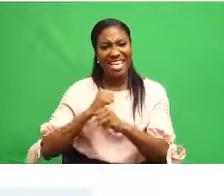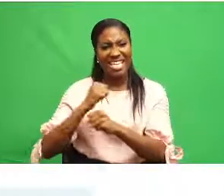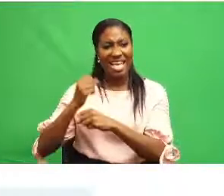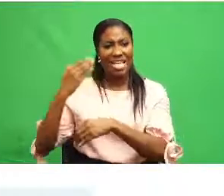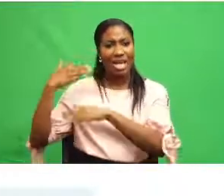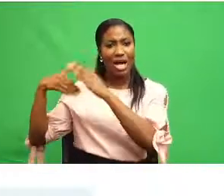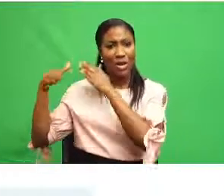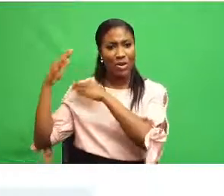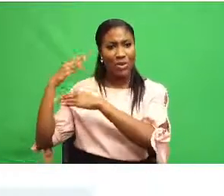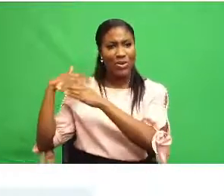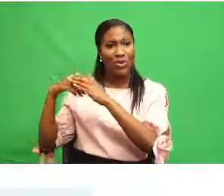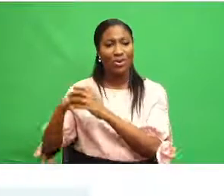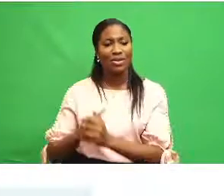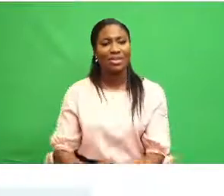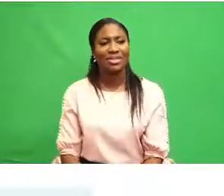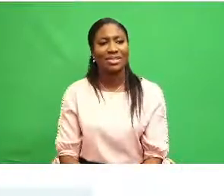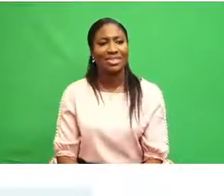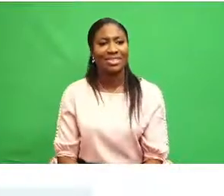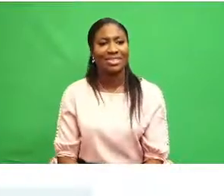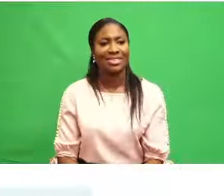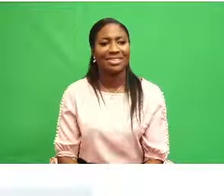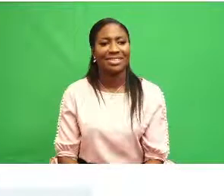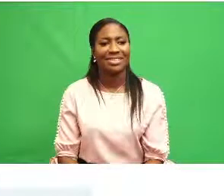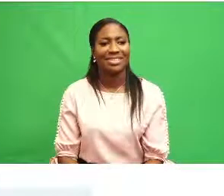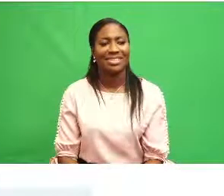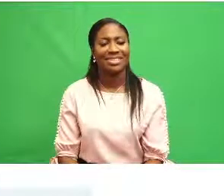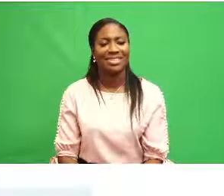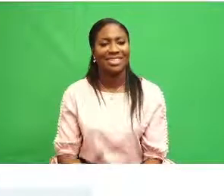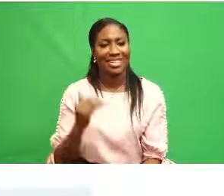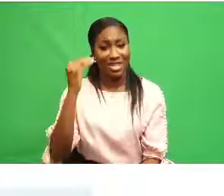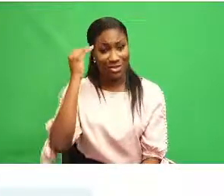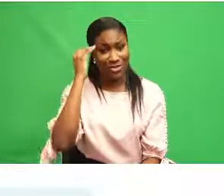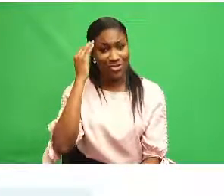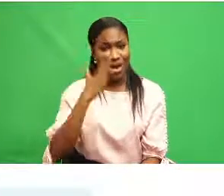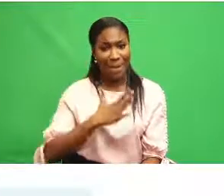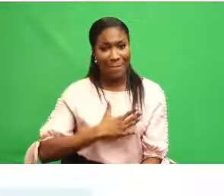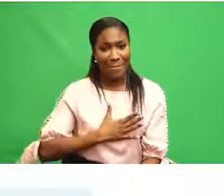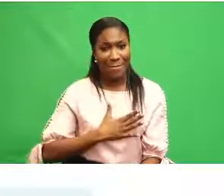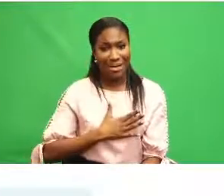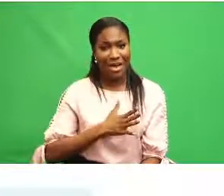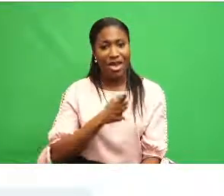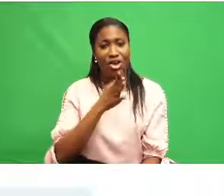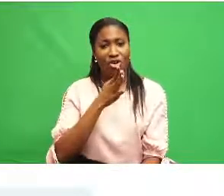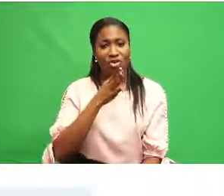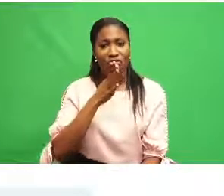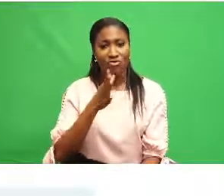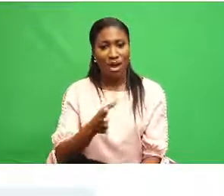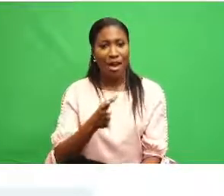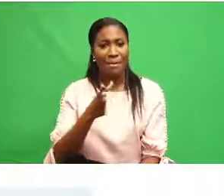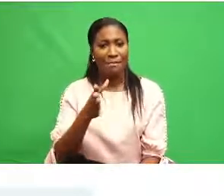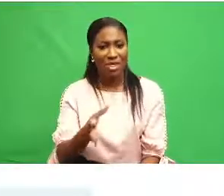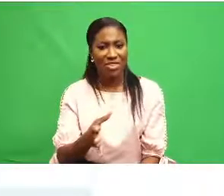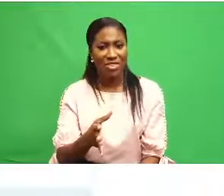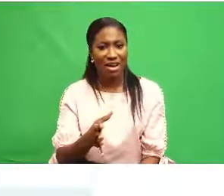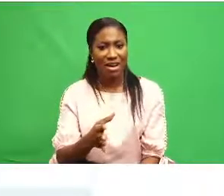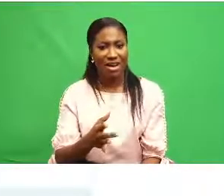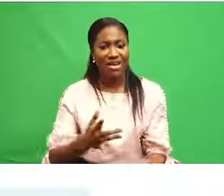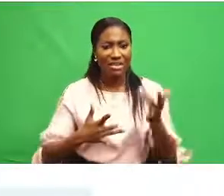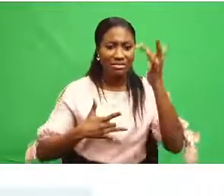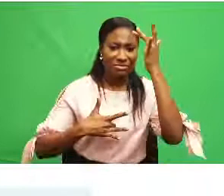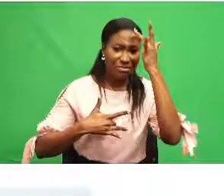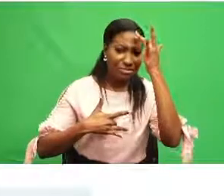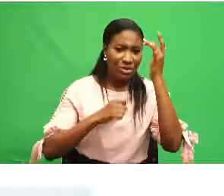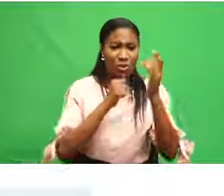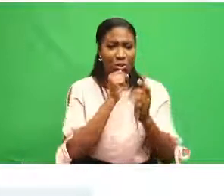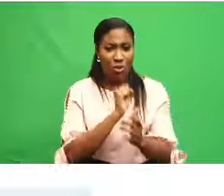have, they knew that my grandmother was ailing, and they knew where she lived, and they knew